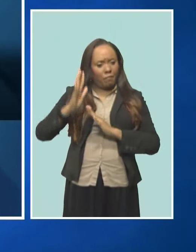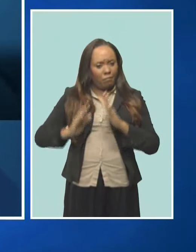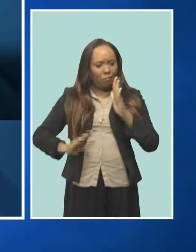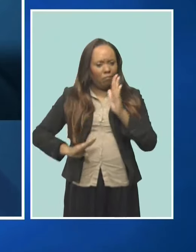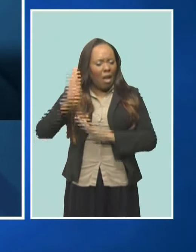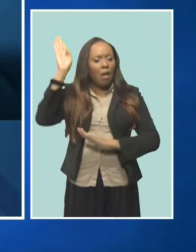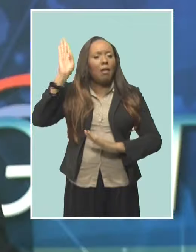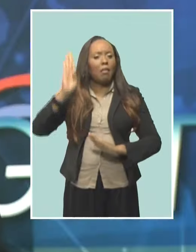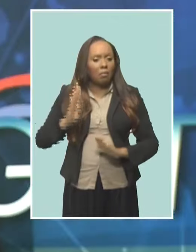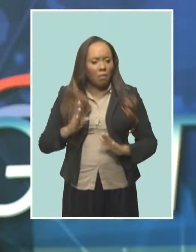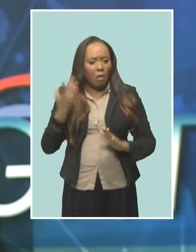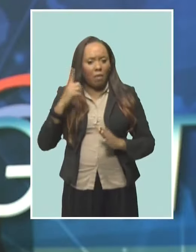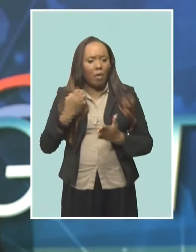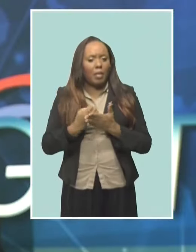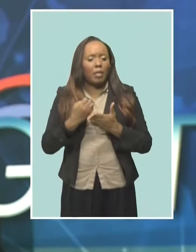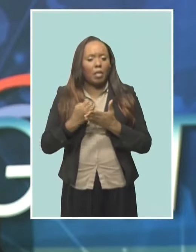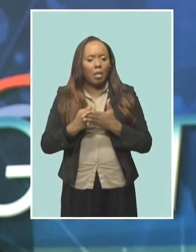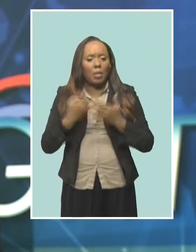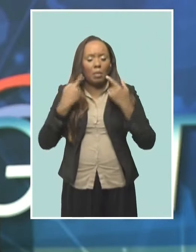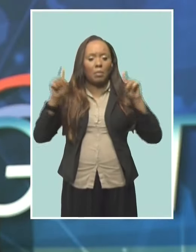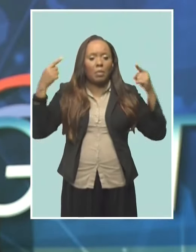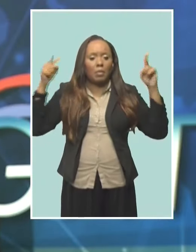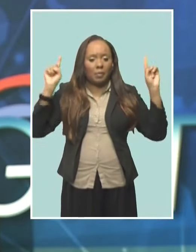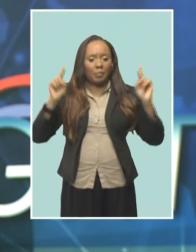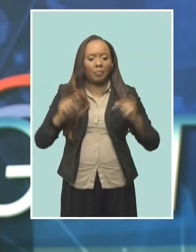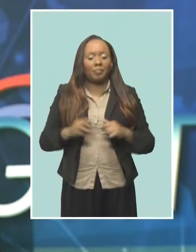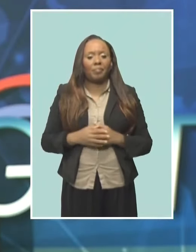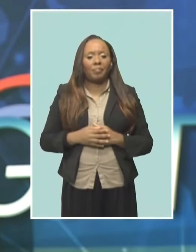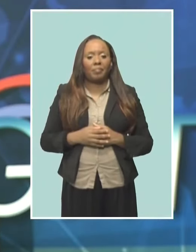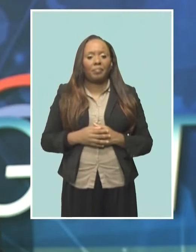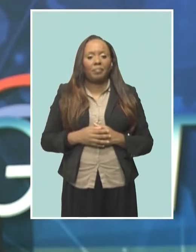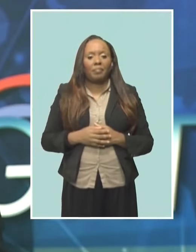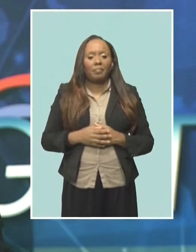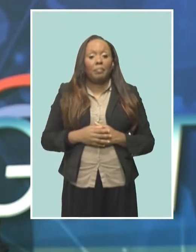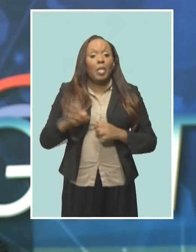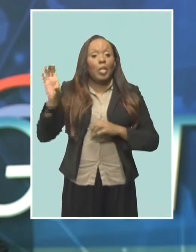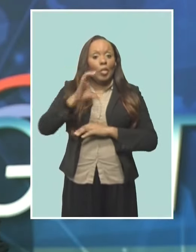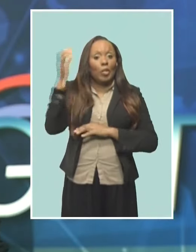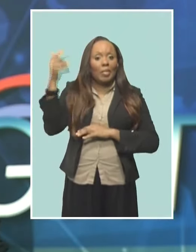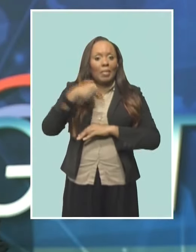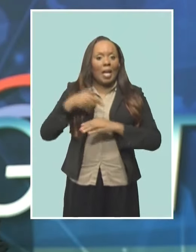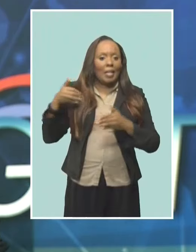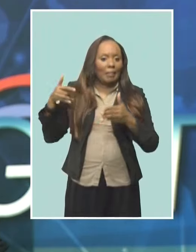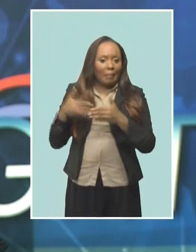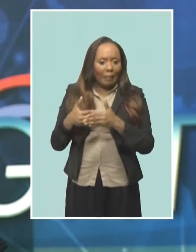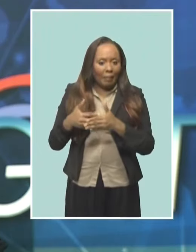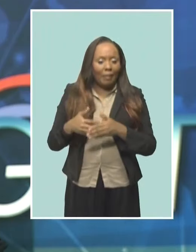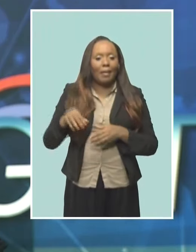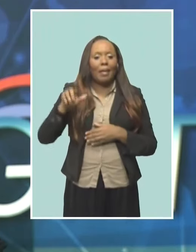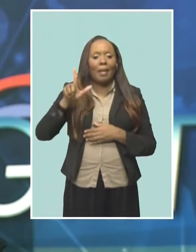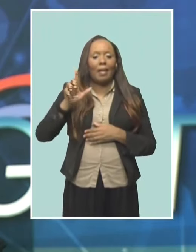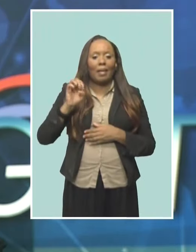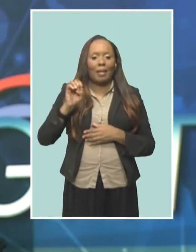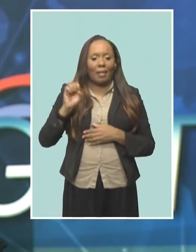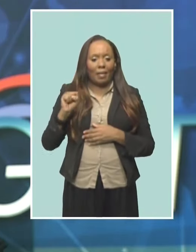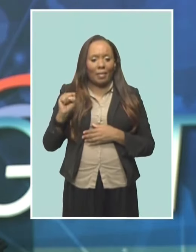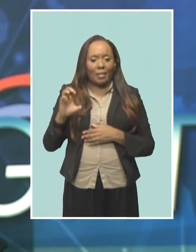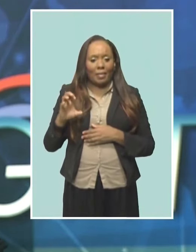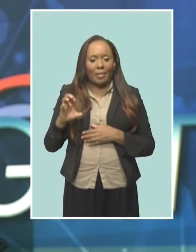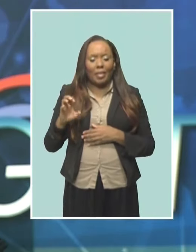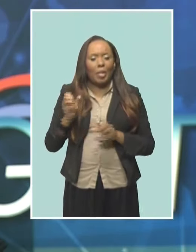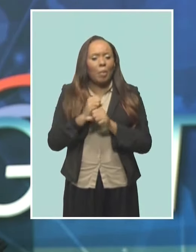country. With the Christmas season fast approaching, the Lloyd Erskine Sandiford Centre is ensuring it's well prepared to cater